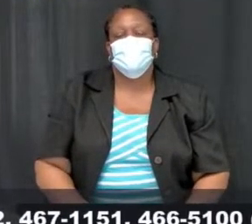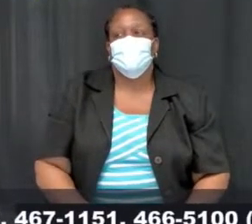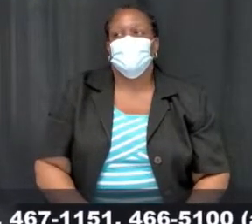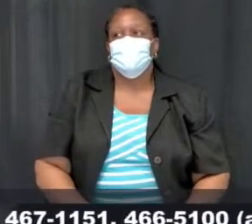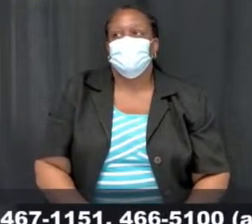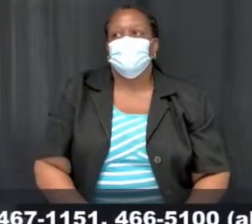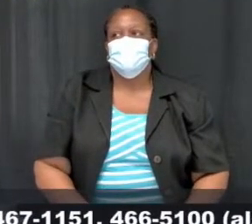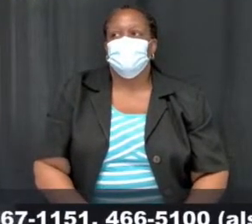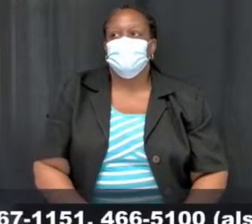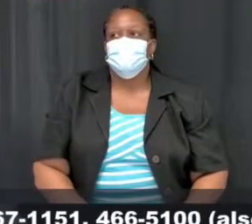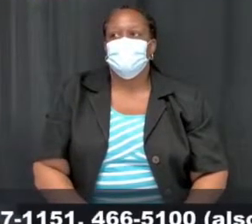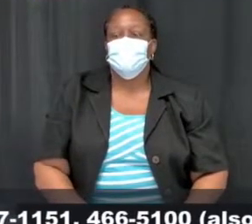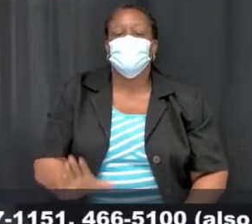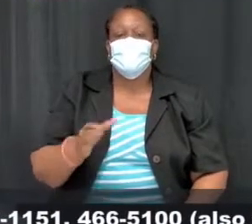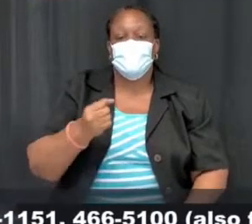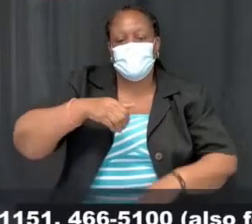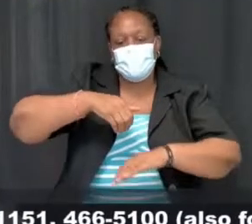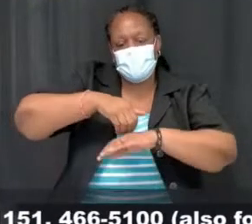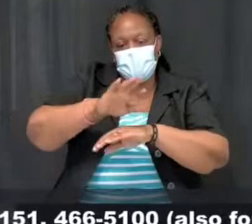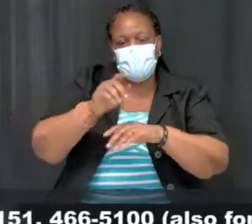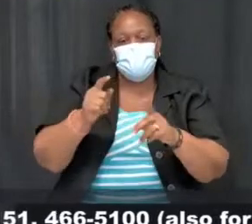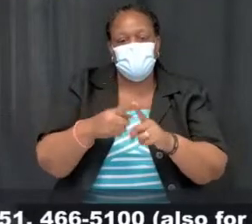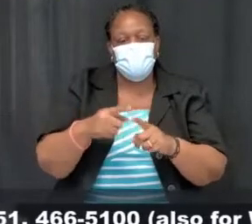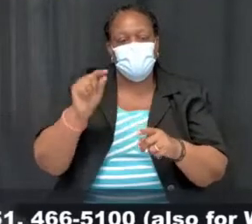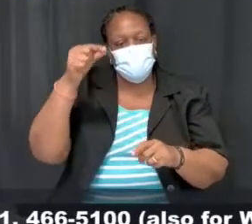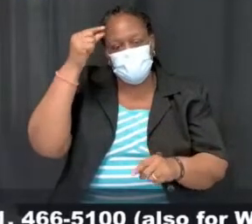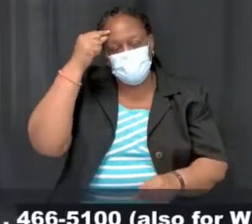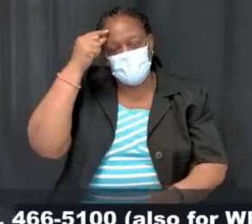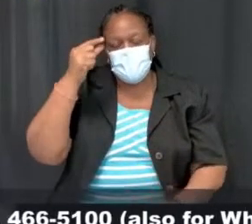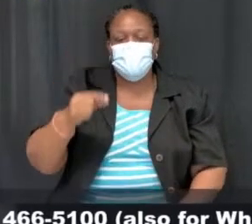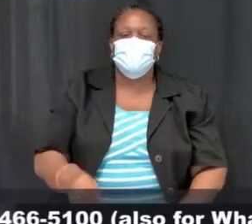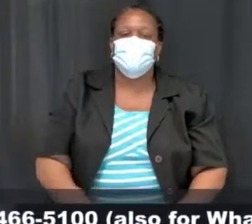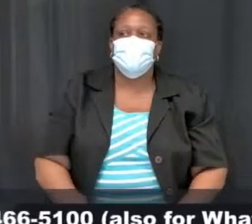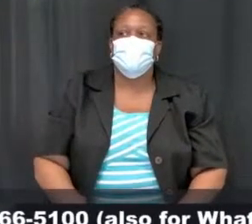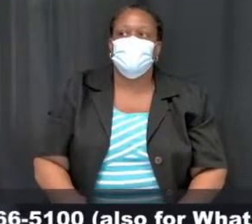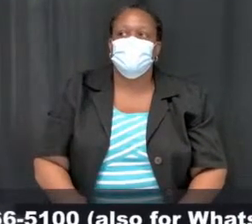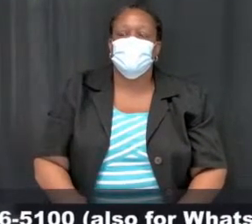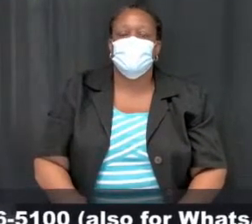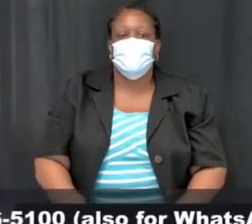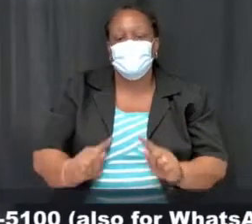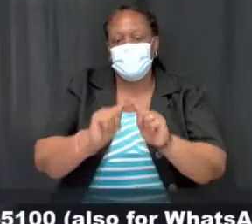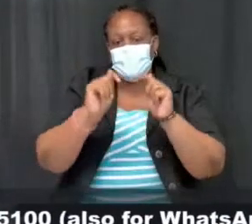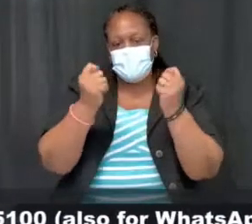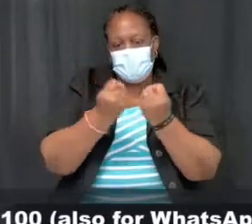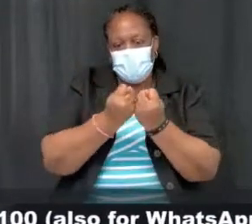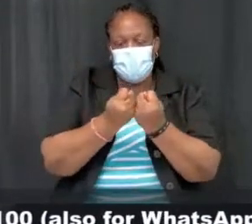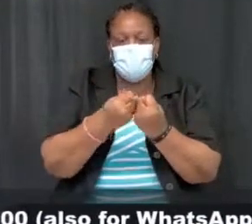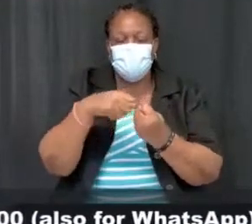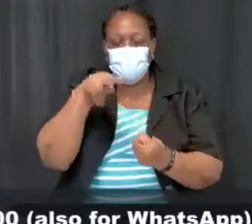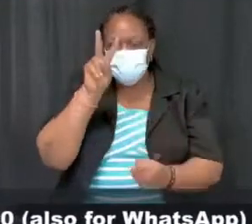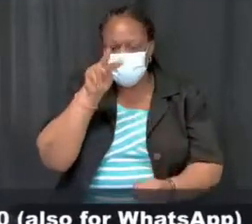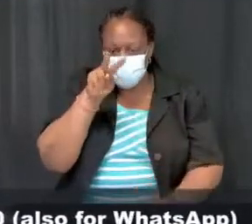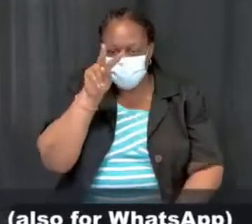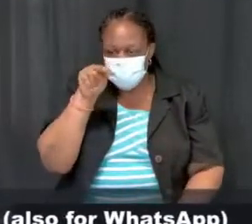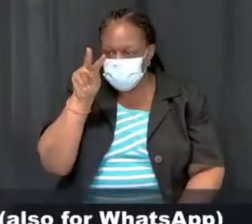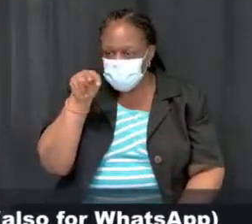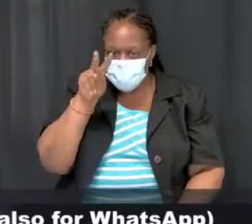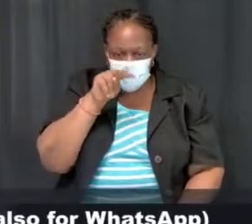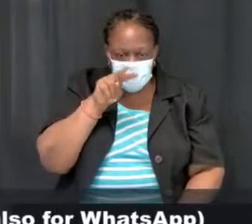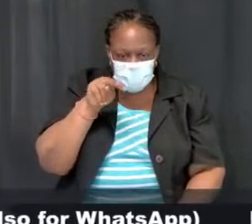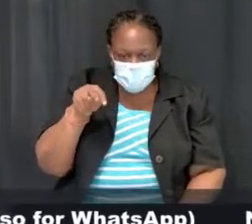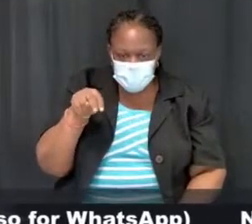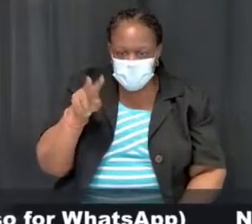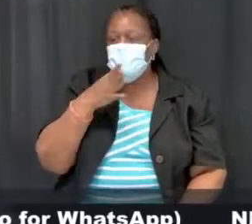form and submit same. Representatives of the task force will visit the